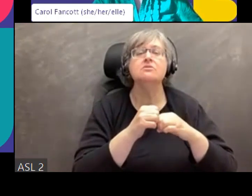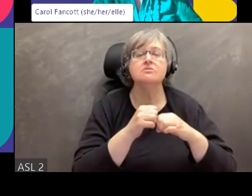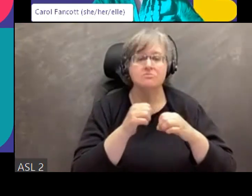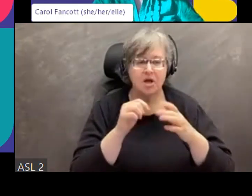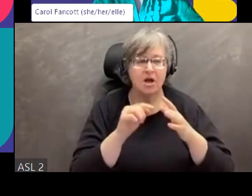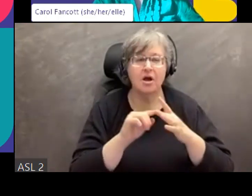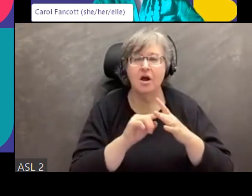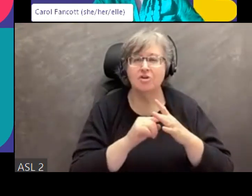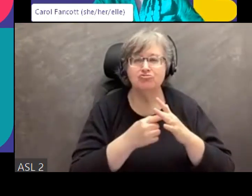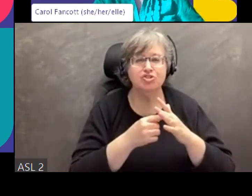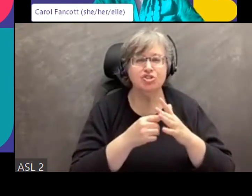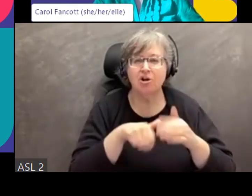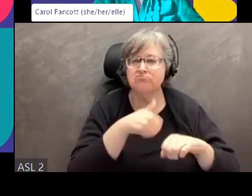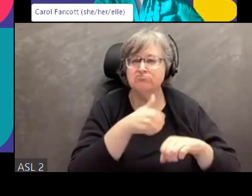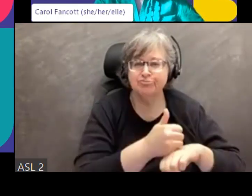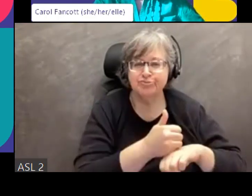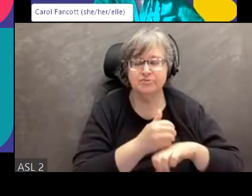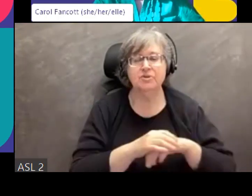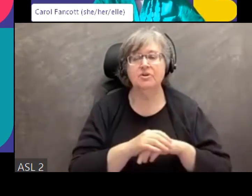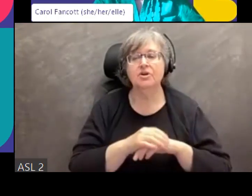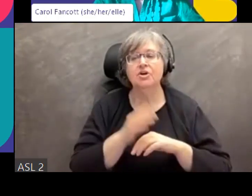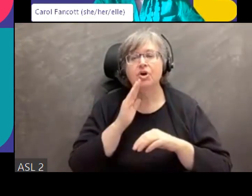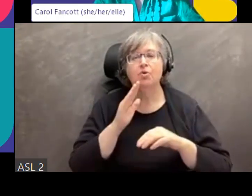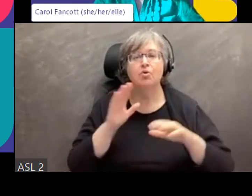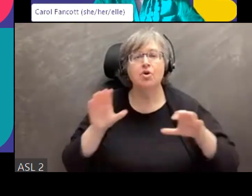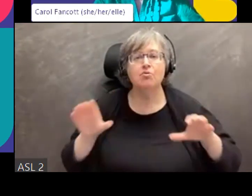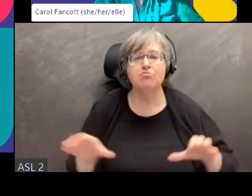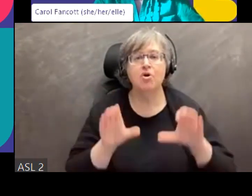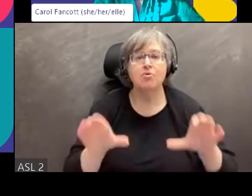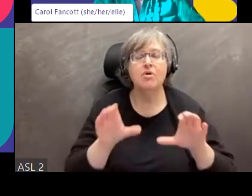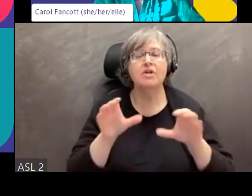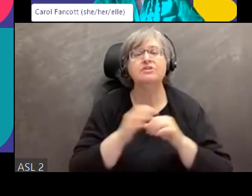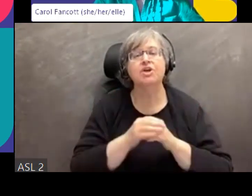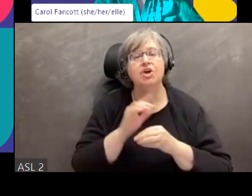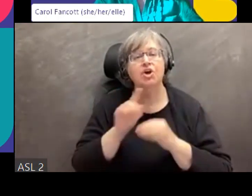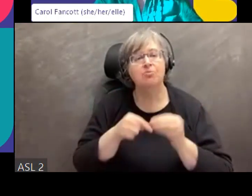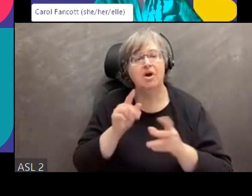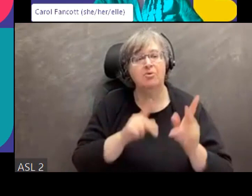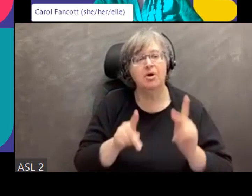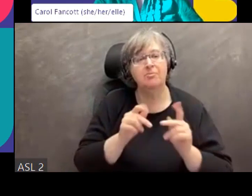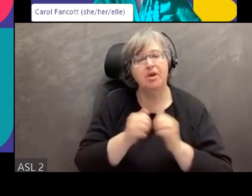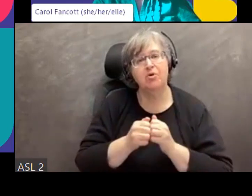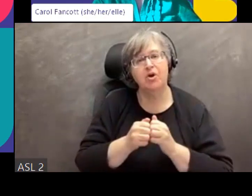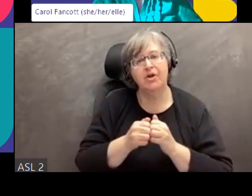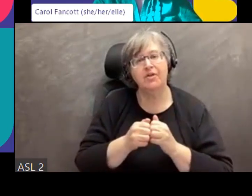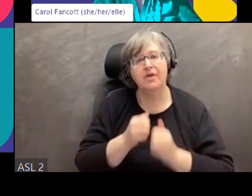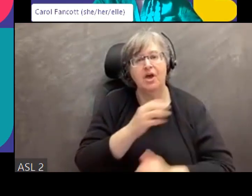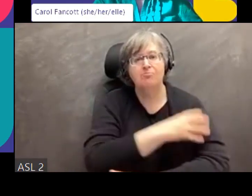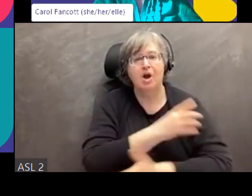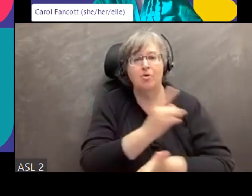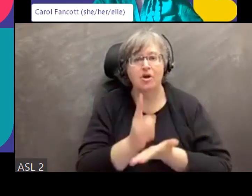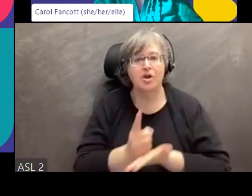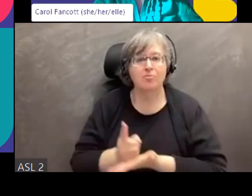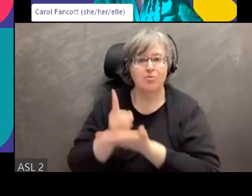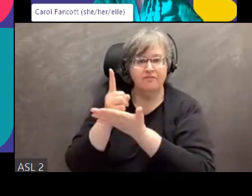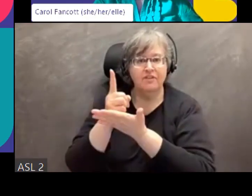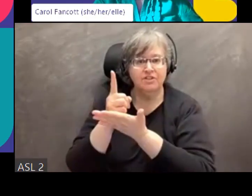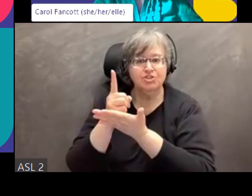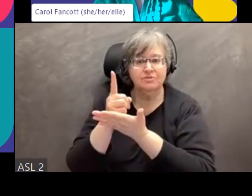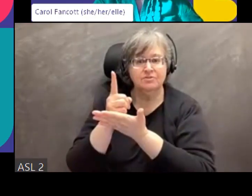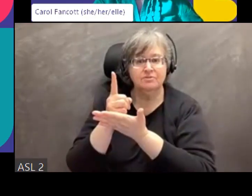the next series is going to examine practical approaches to mobilizing action among those with power and